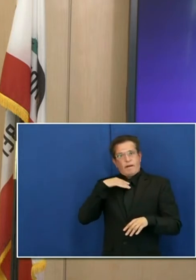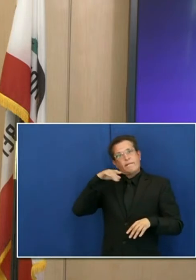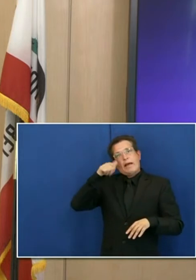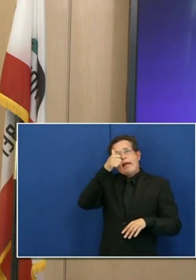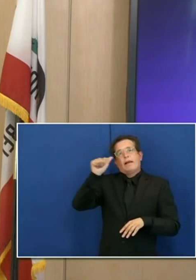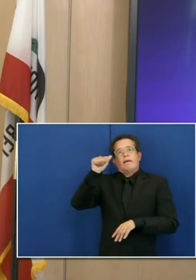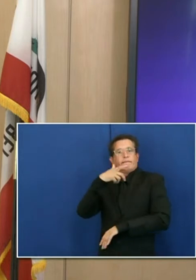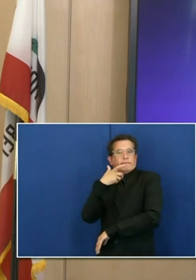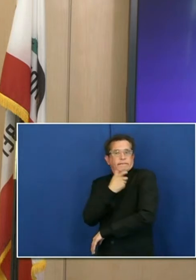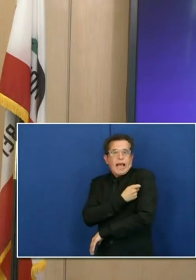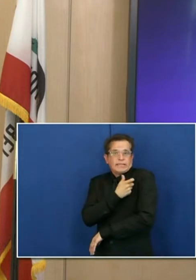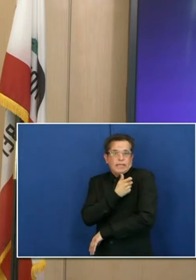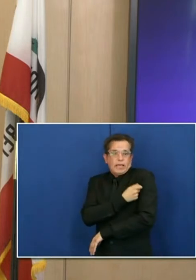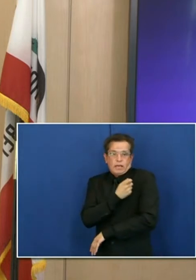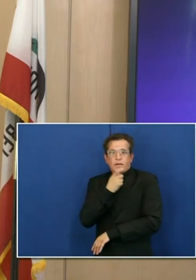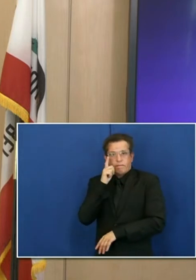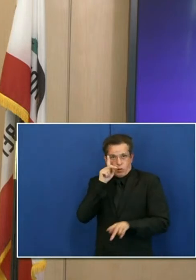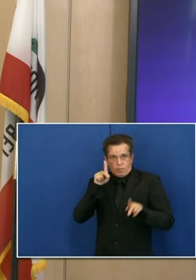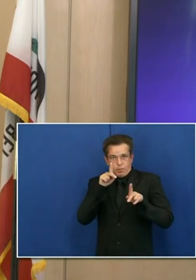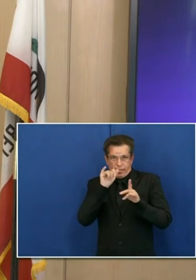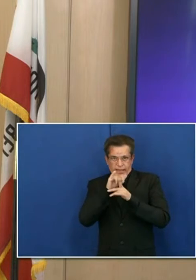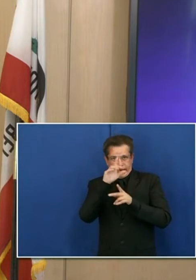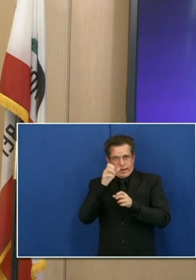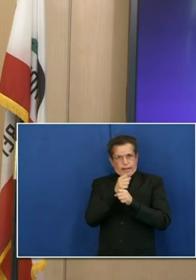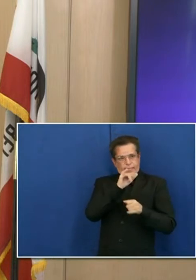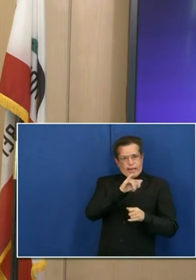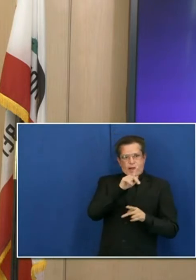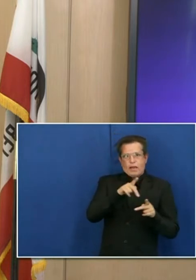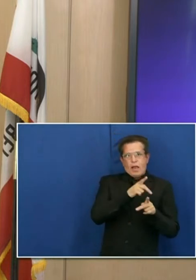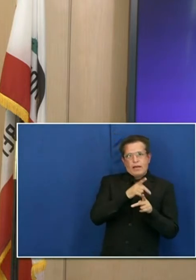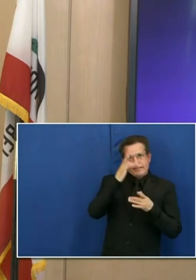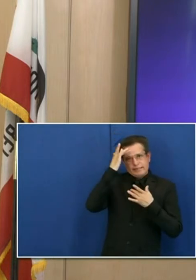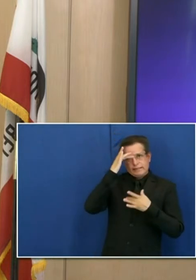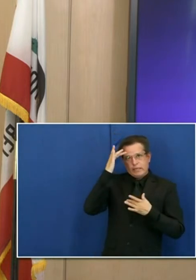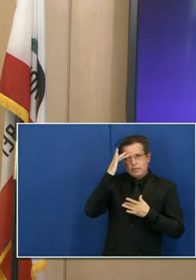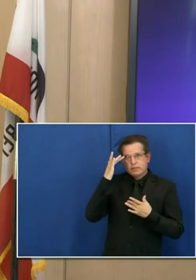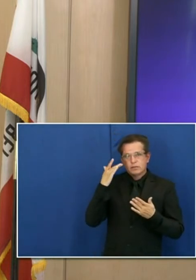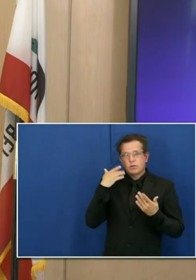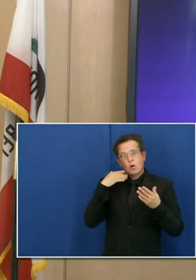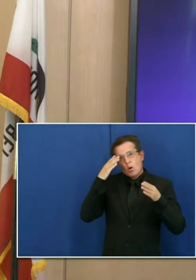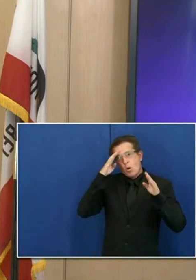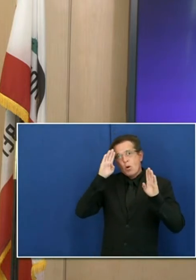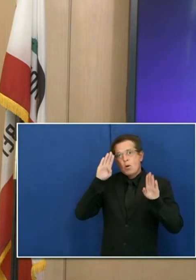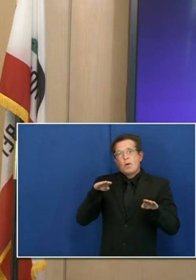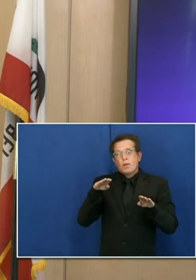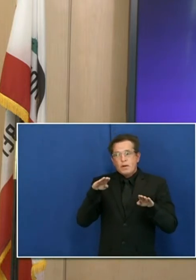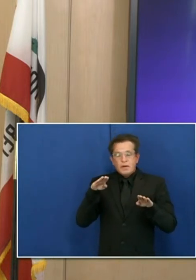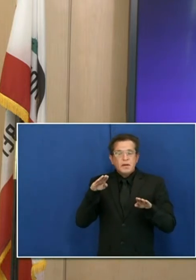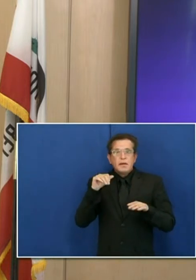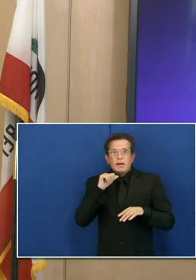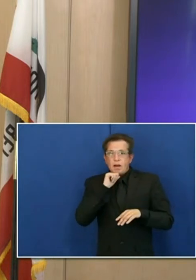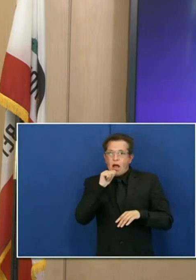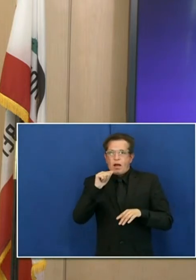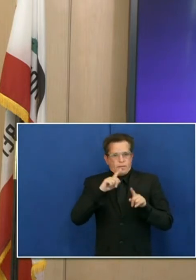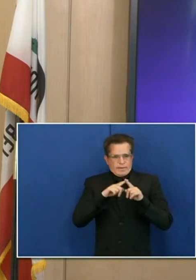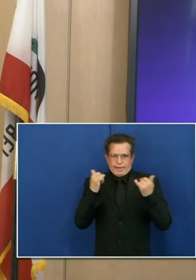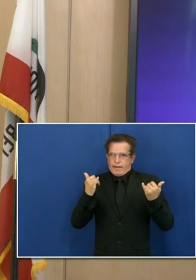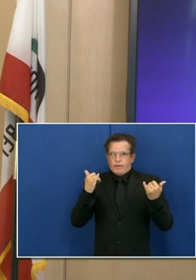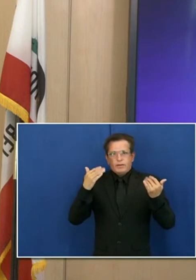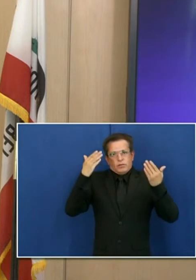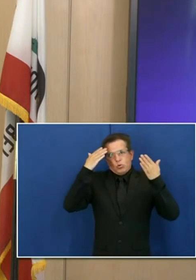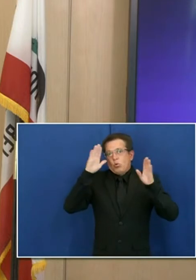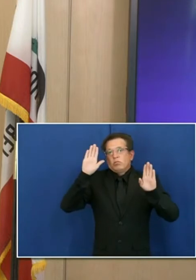pre-existing immunity for people that have recovered from infection? We are hopeful that it won't, but I will say that we just don't have the data